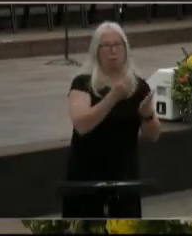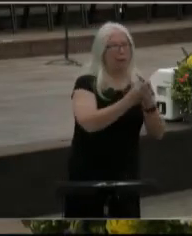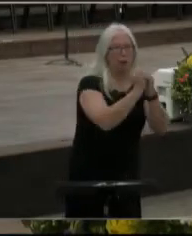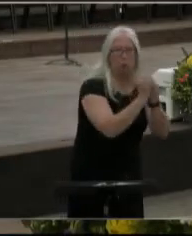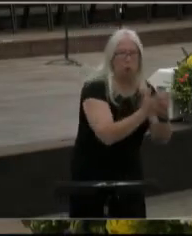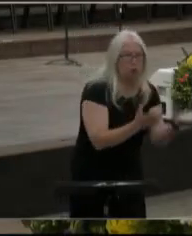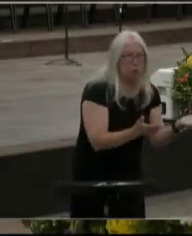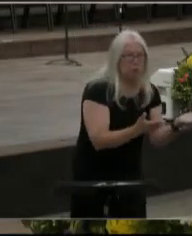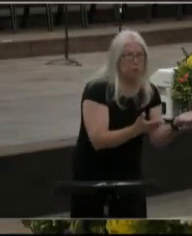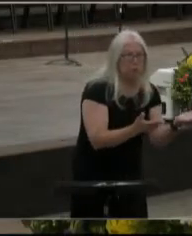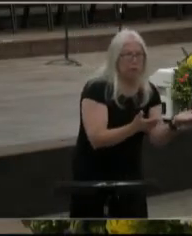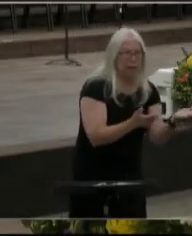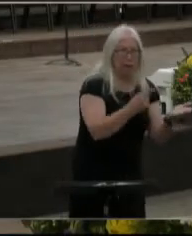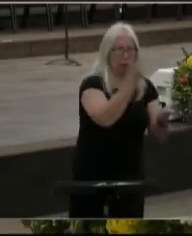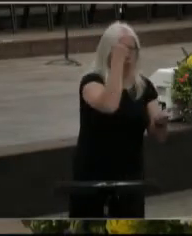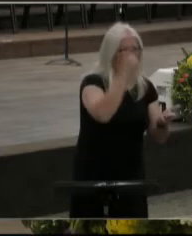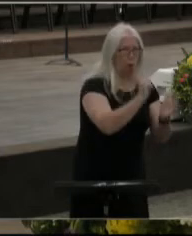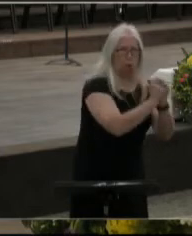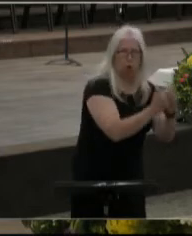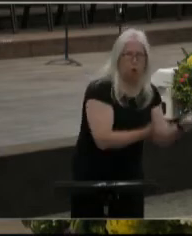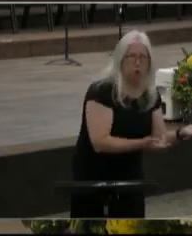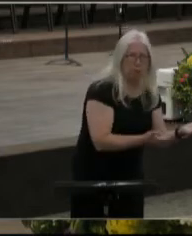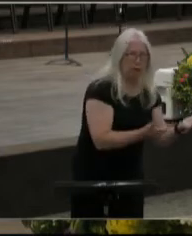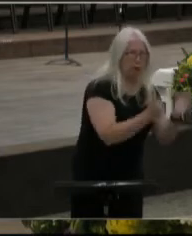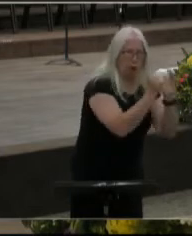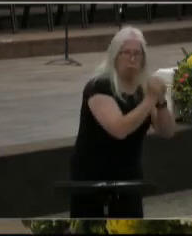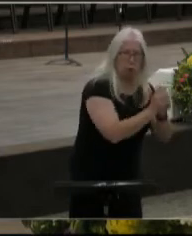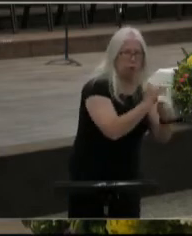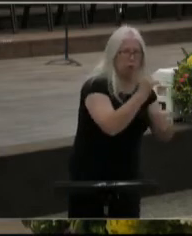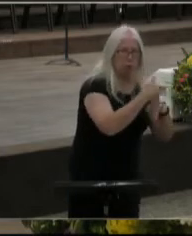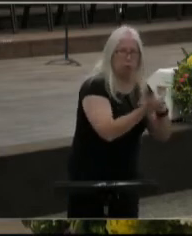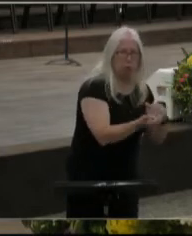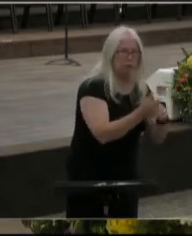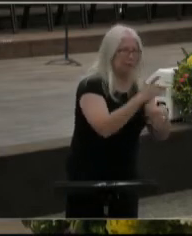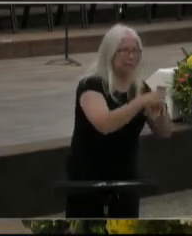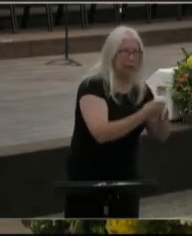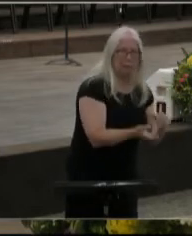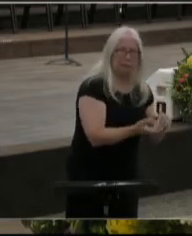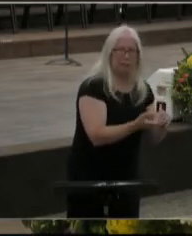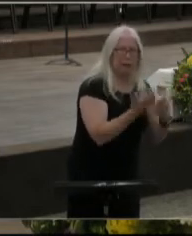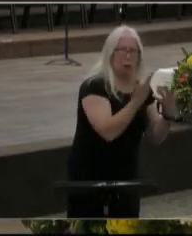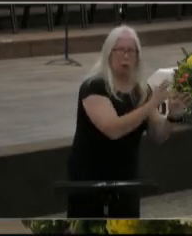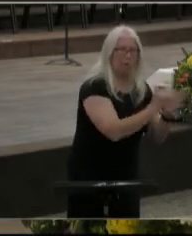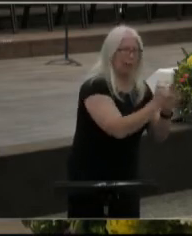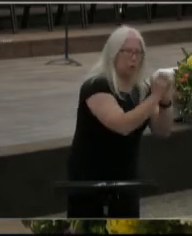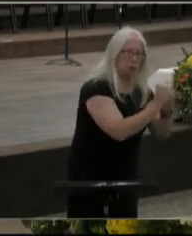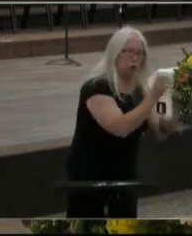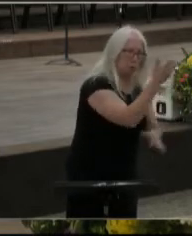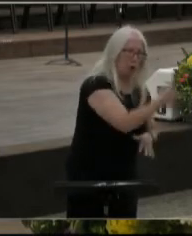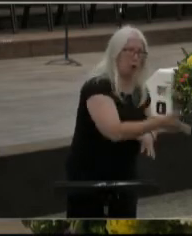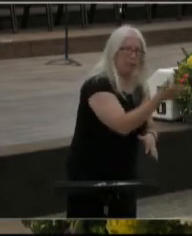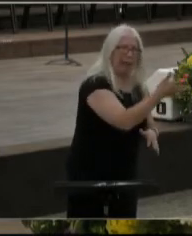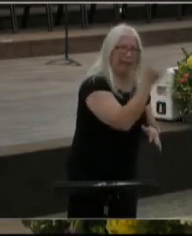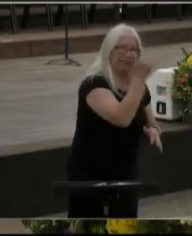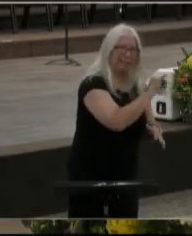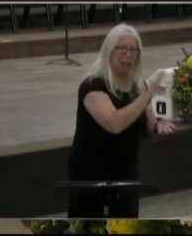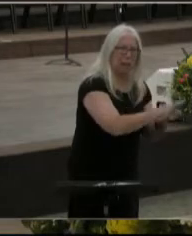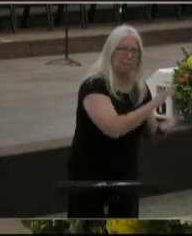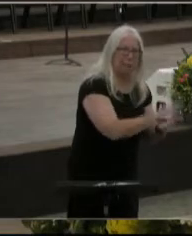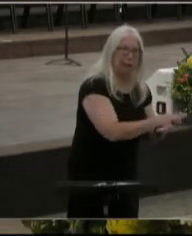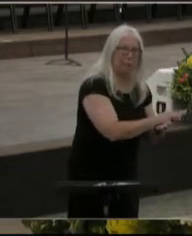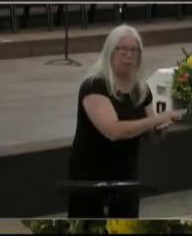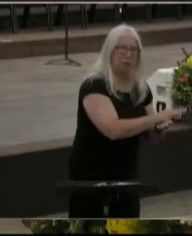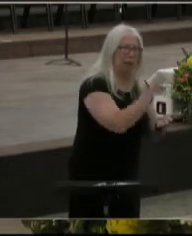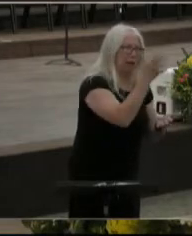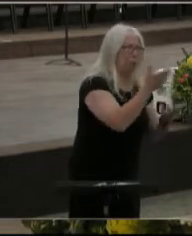worshipped. He never wanted gold to be worshipped, never wanted jewels to be worshipped, never wanted diamonds to be worshipped, and never wanted something as silly as paper.